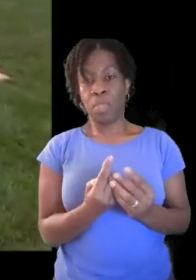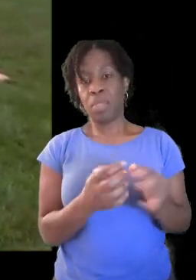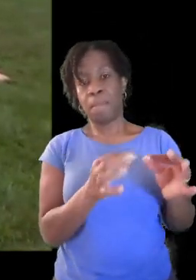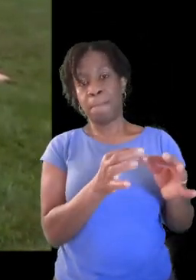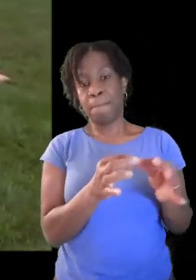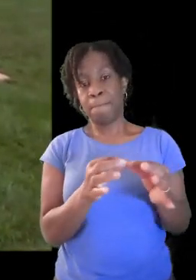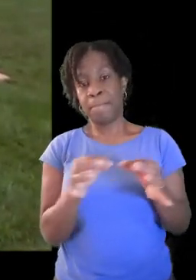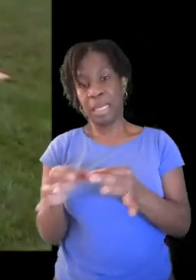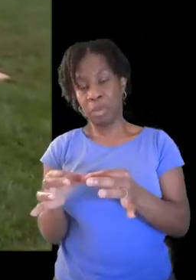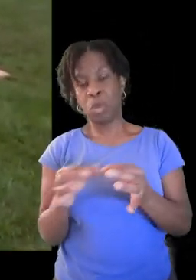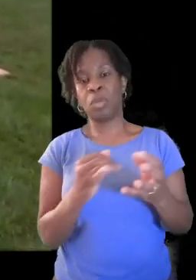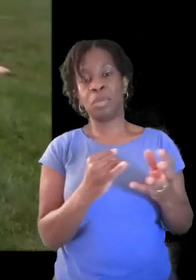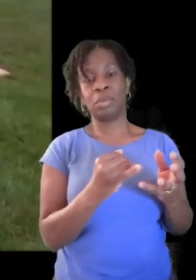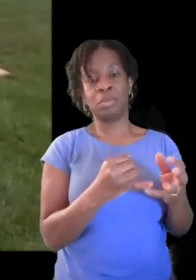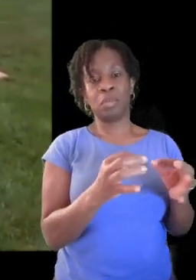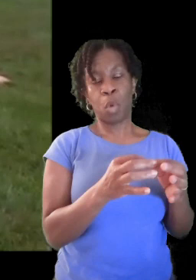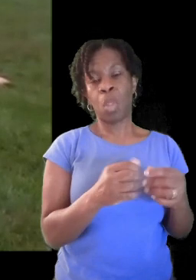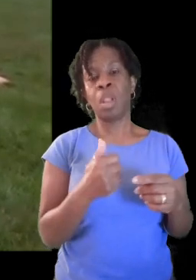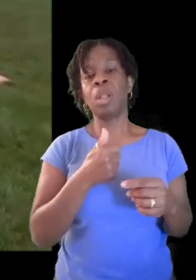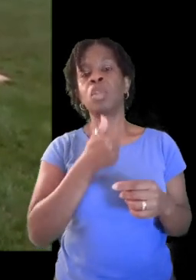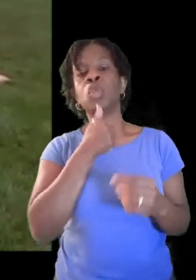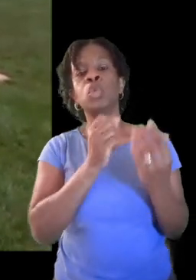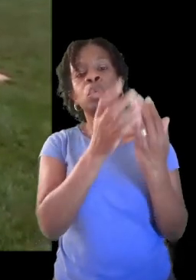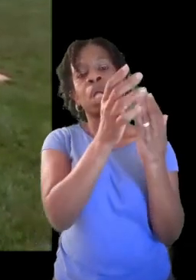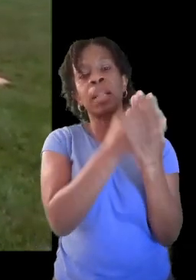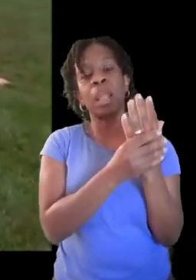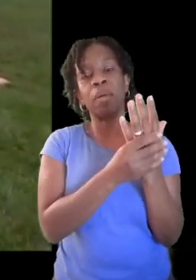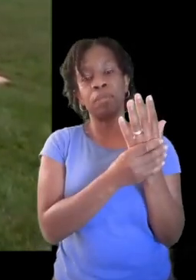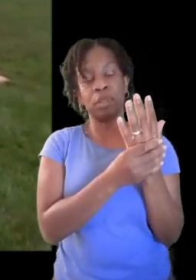softball, we use gloves.